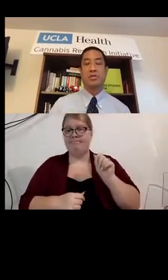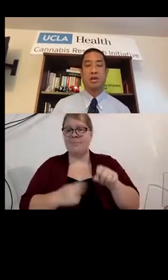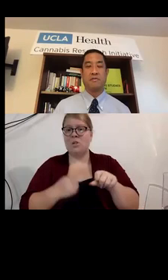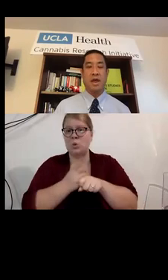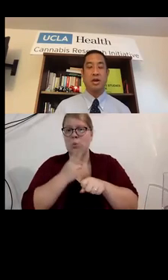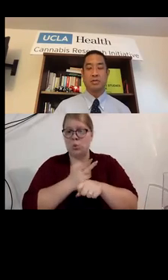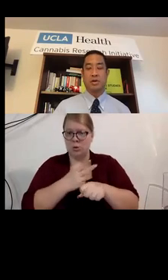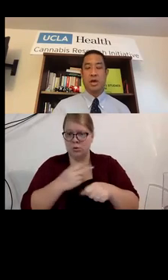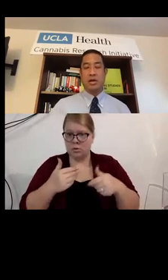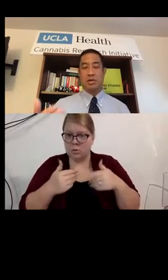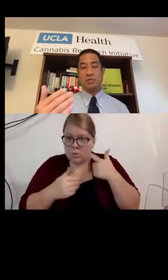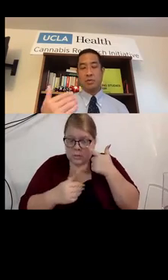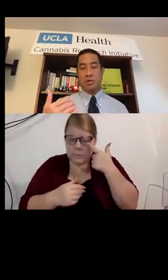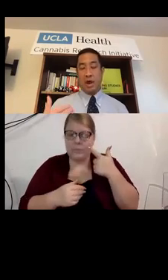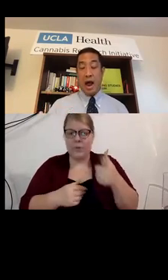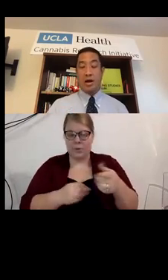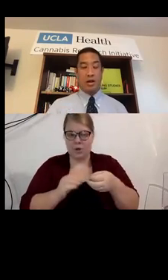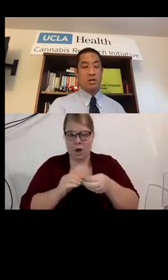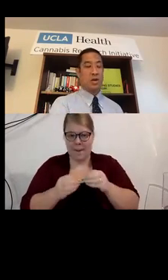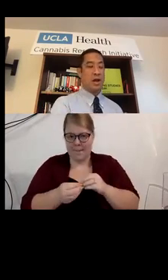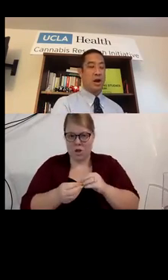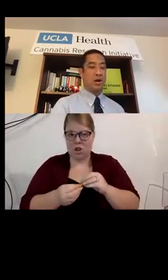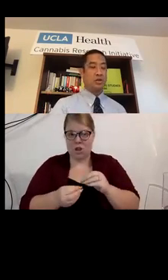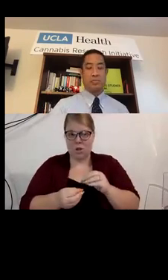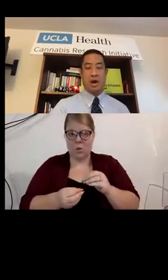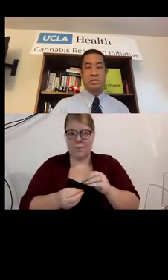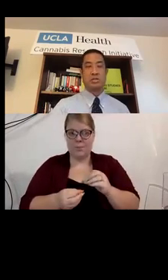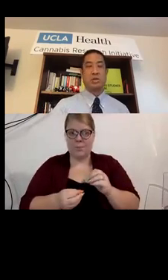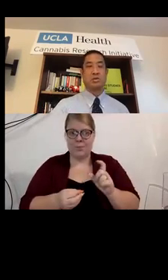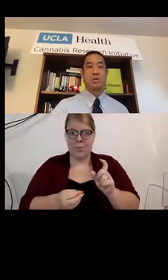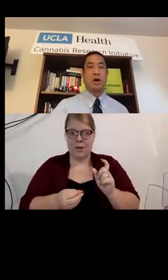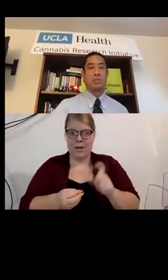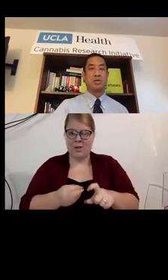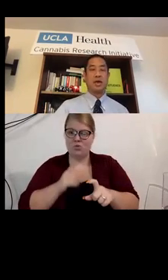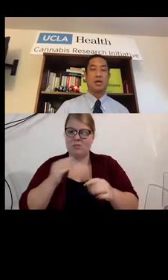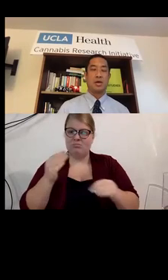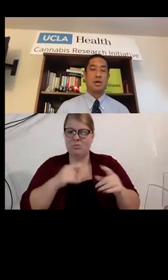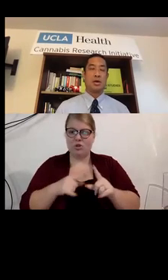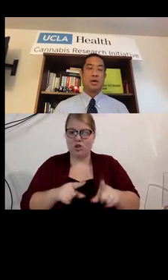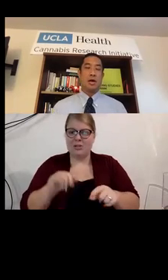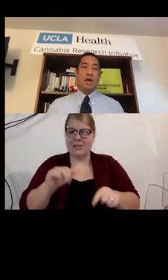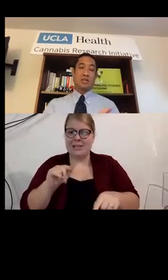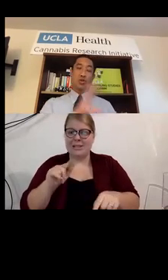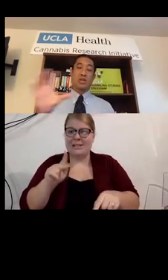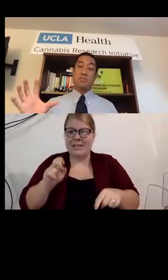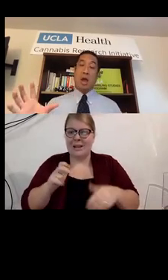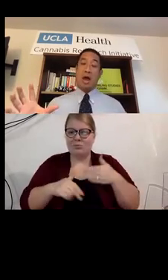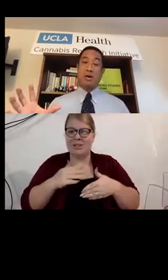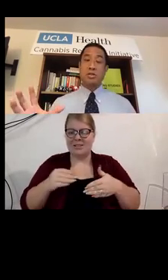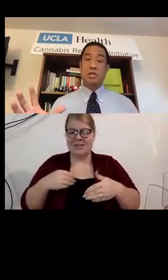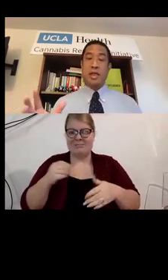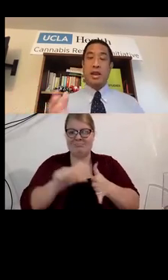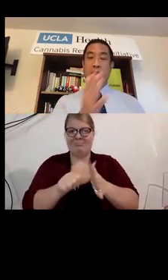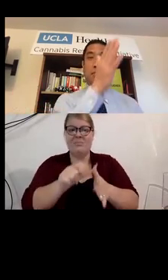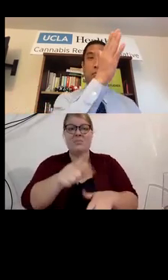have to take advantage of and highlight inside our intake process and make sure we talk about that. Concentration